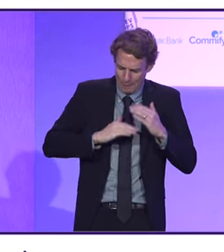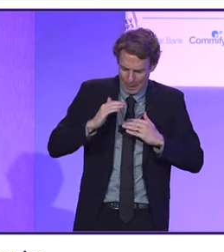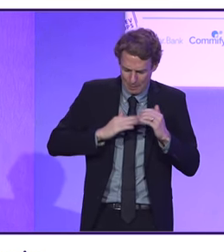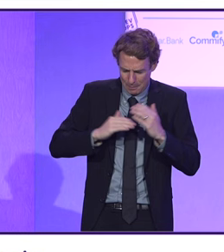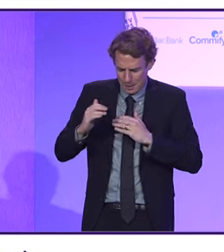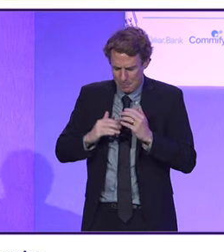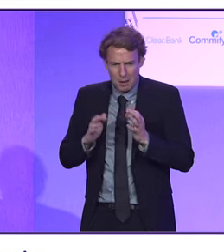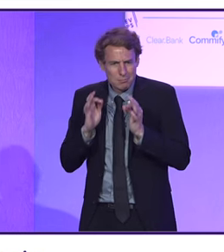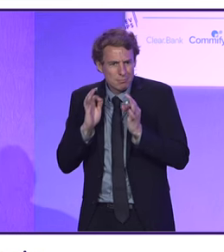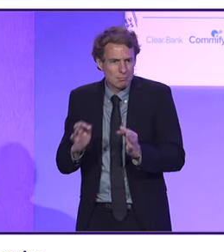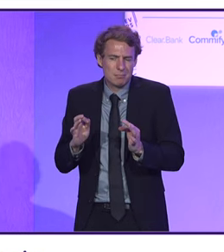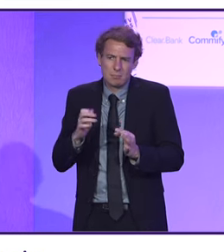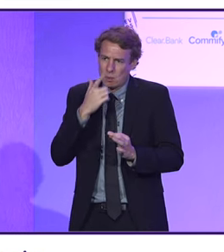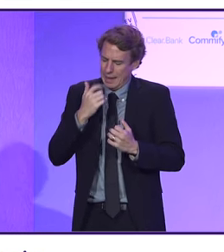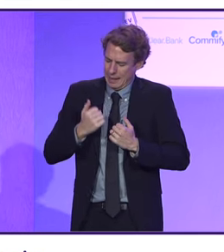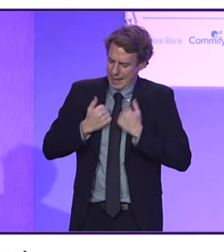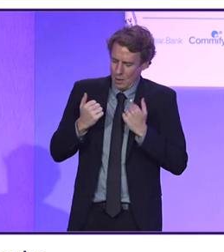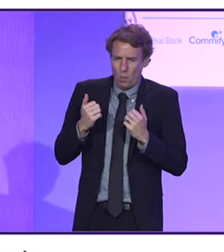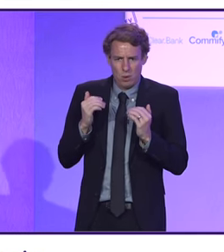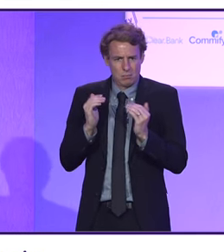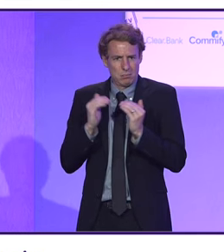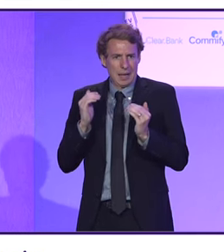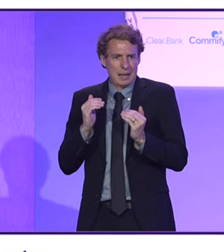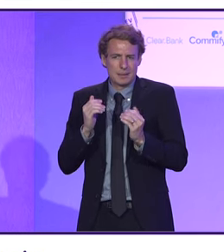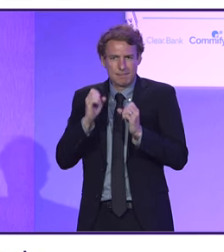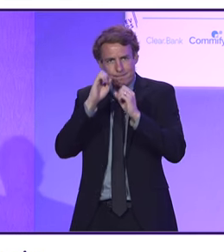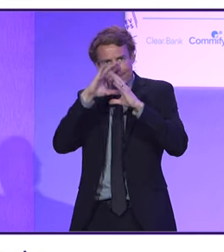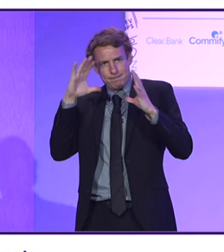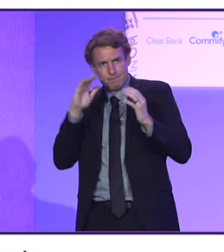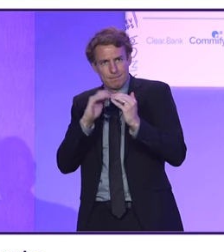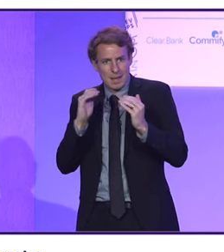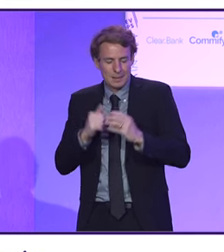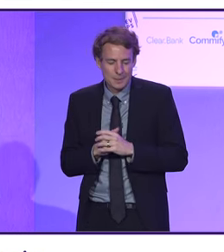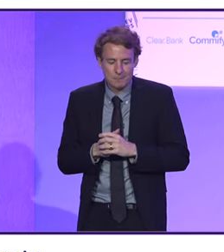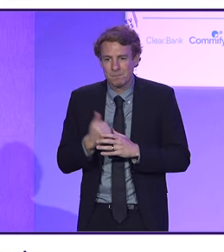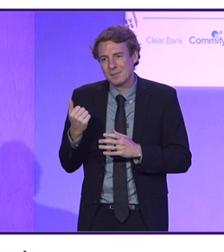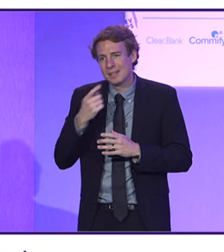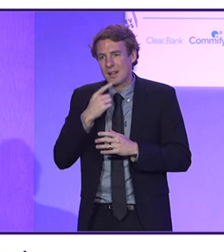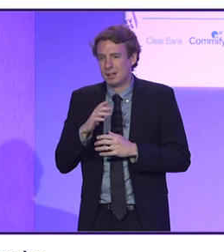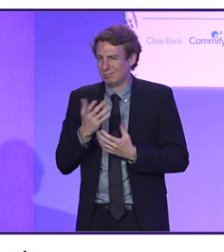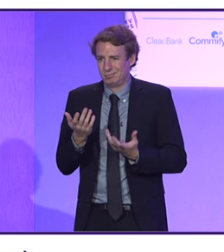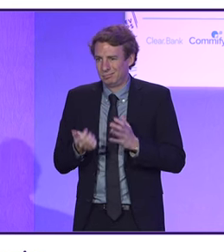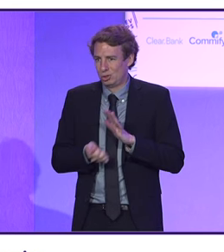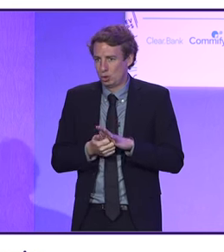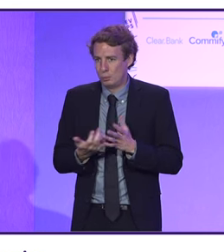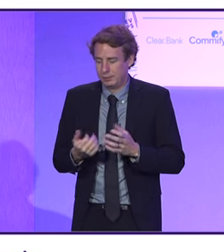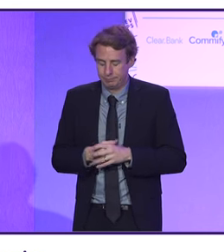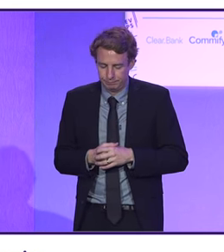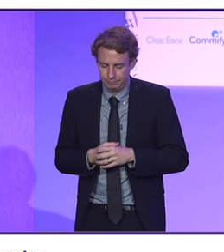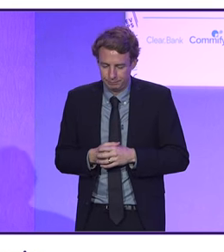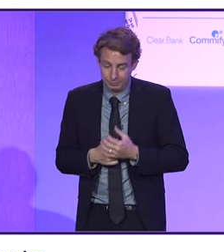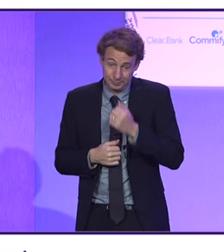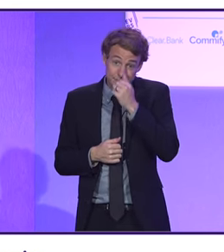specifications. But he sort of sighed, and I kid you not, he just said, well, that's stupid. And the